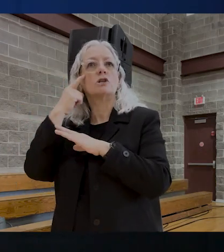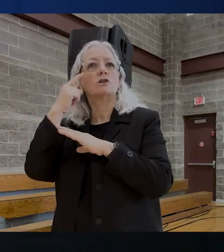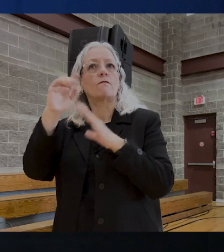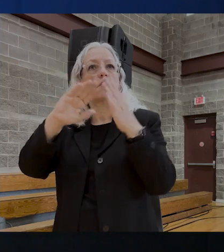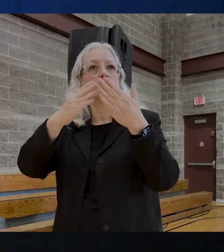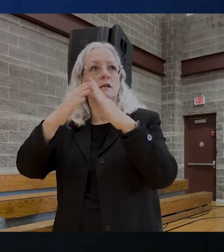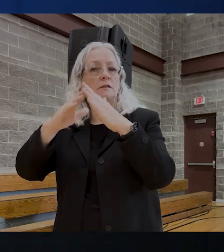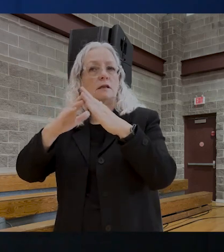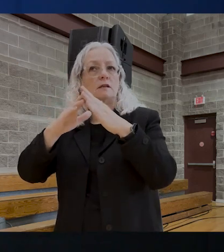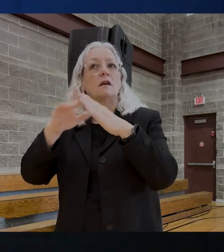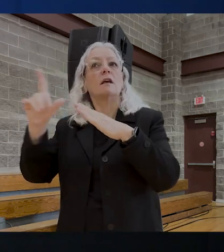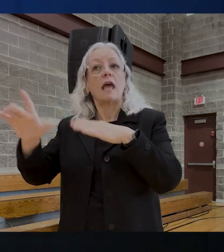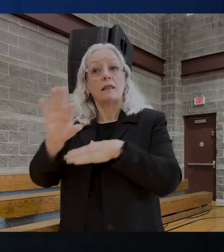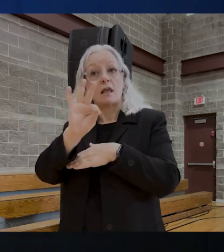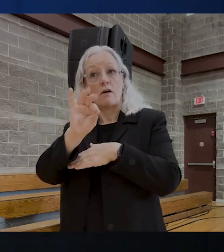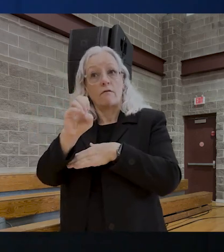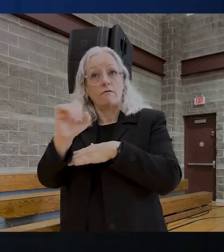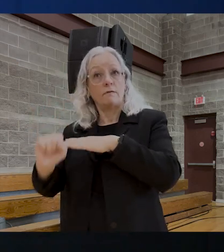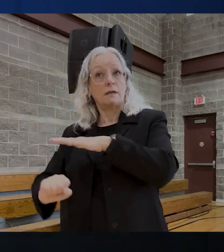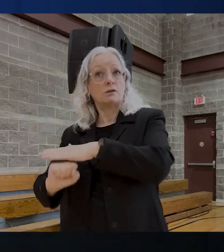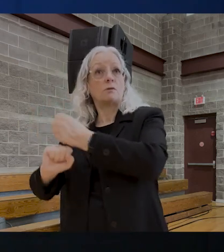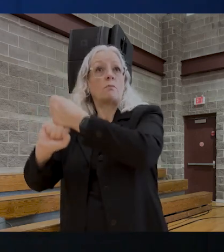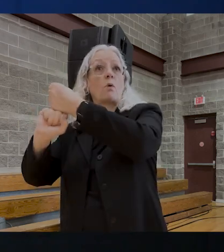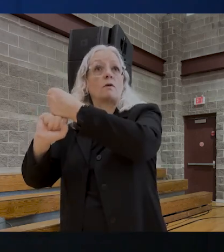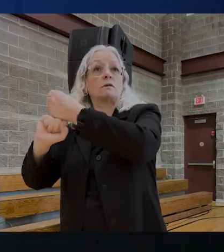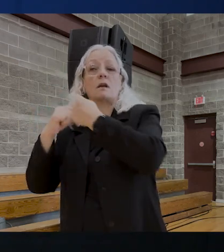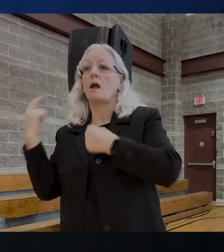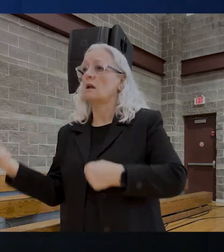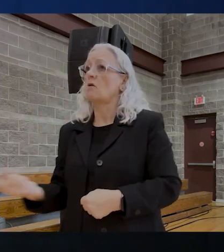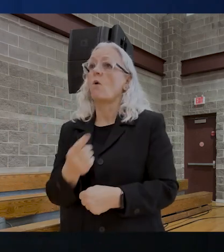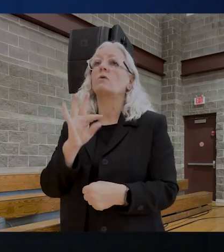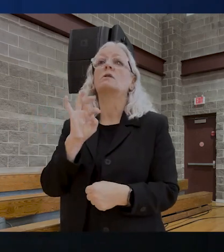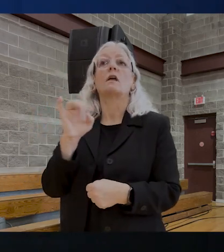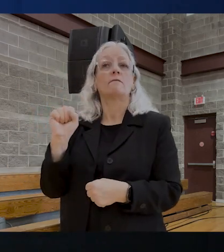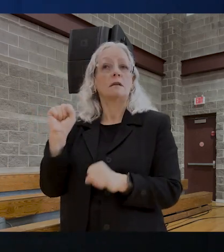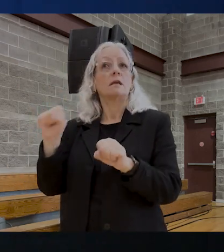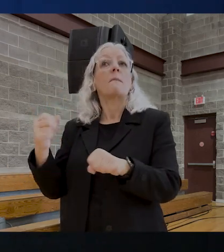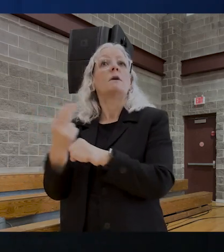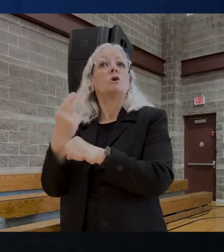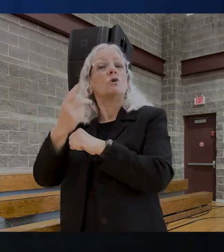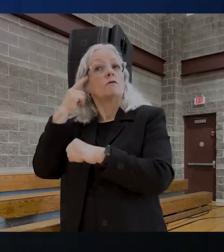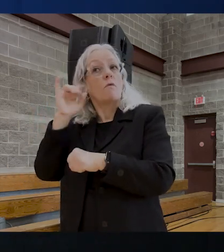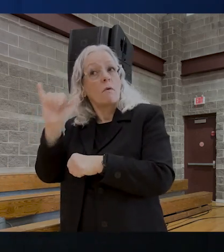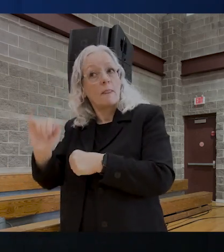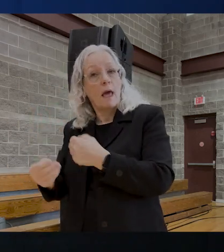They're fee supported, and only those fees can be used to support that budget.